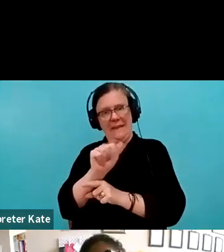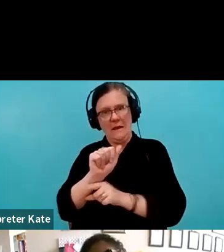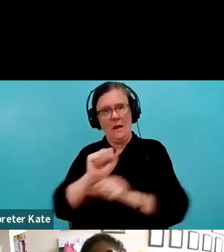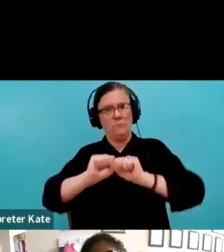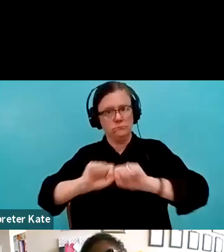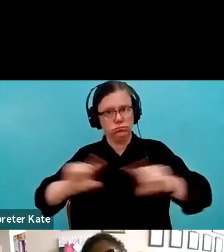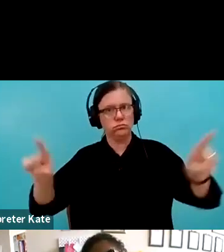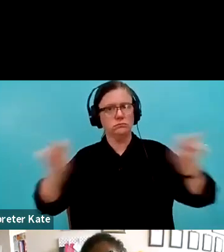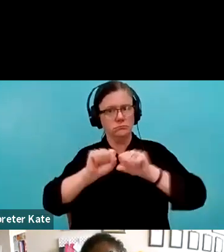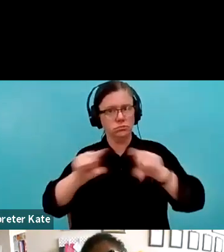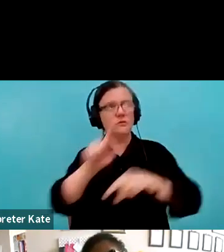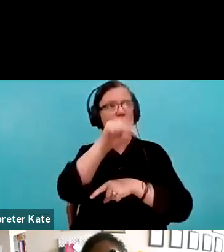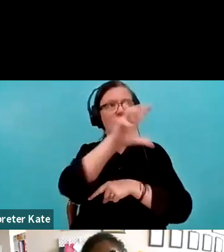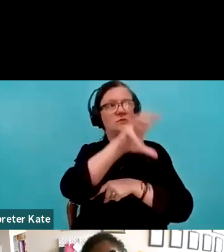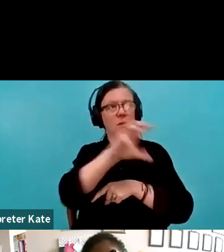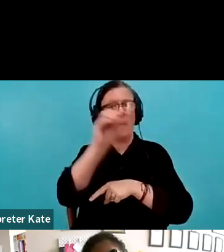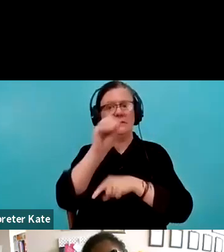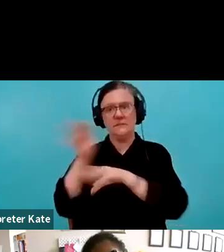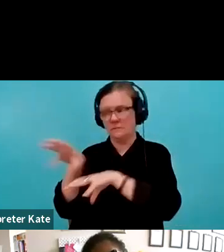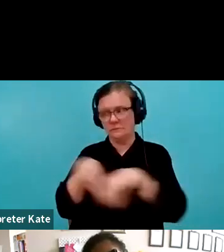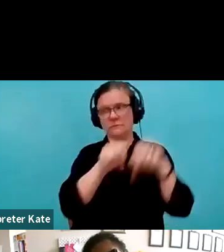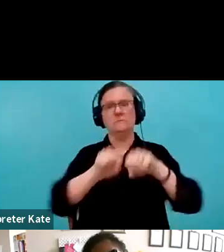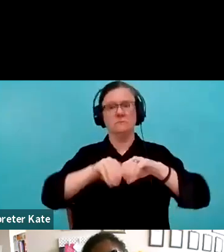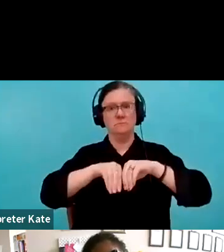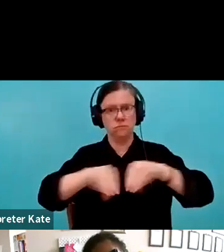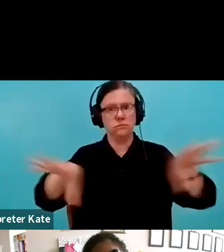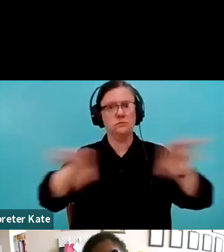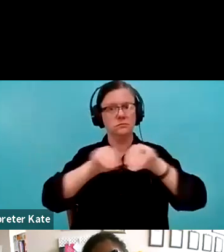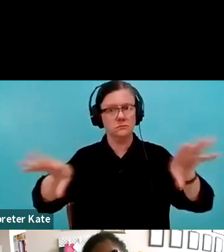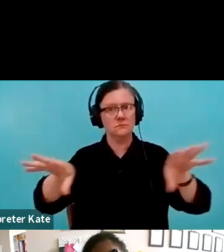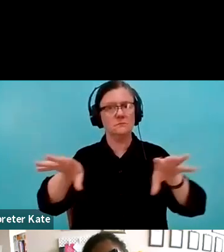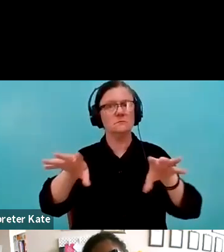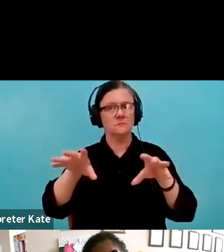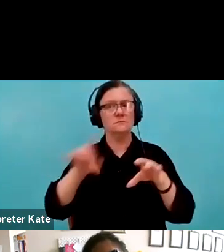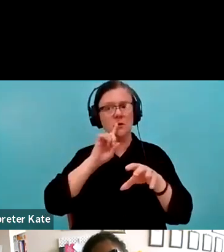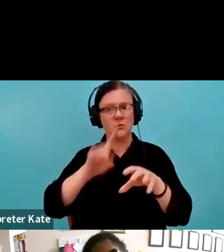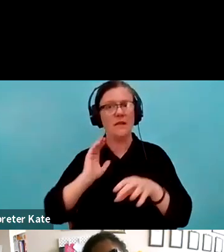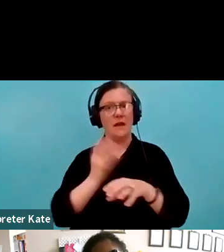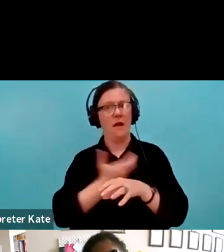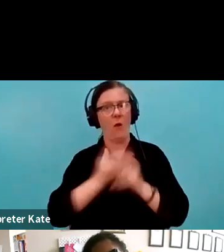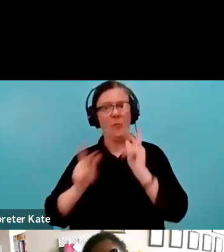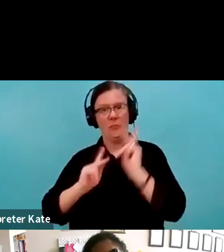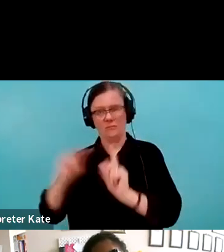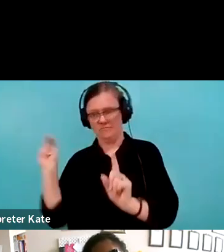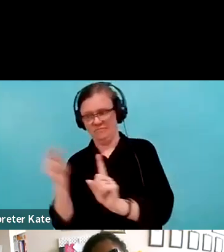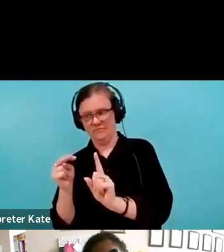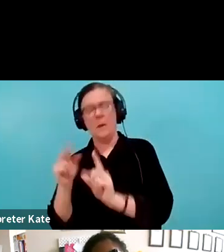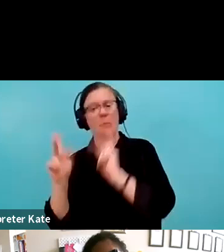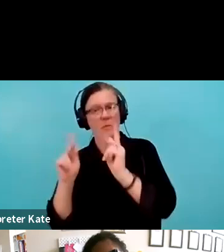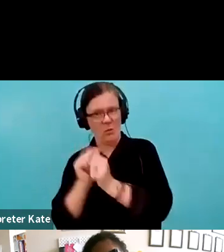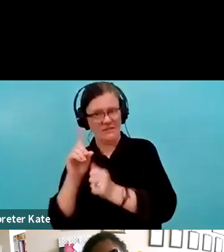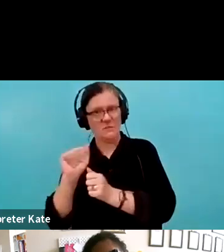companies, always coming from the, perspective of the people in the film and the